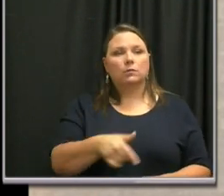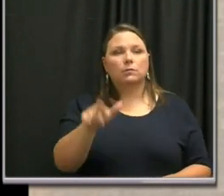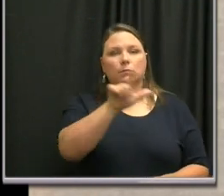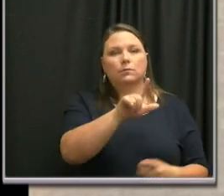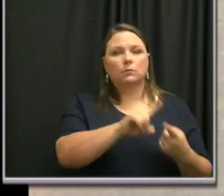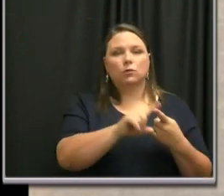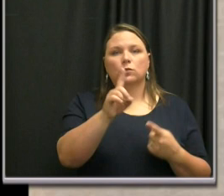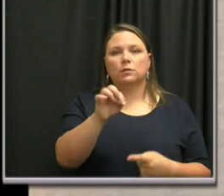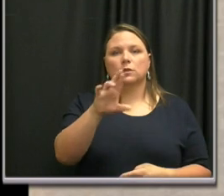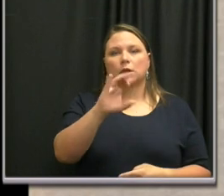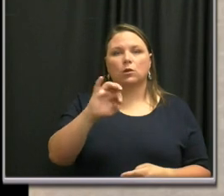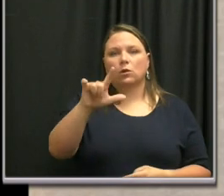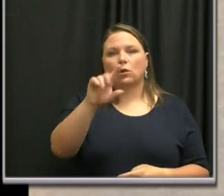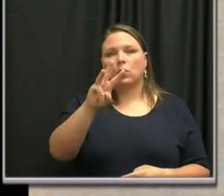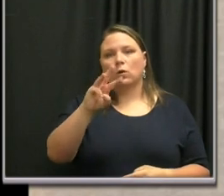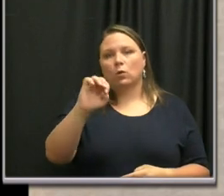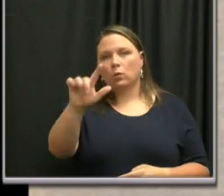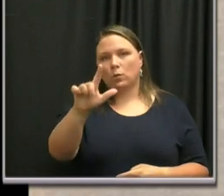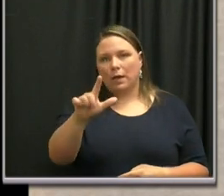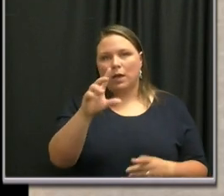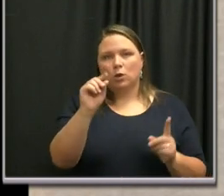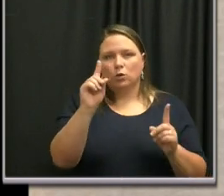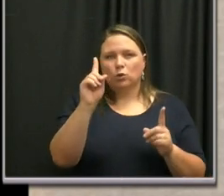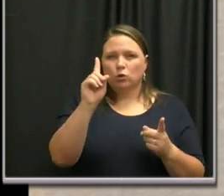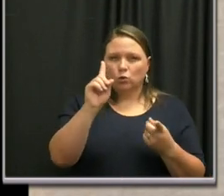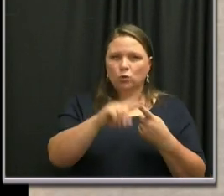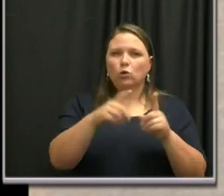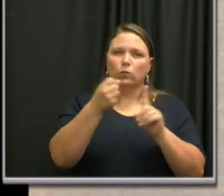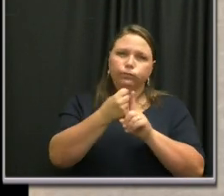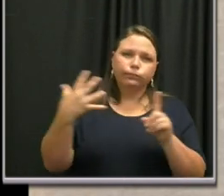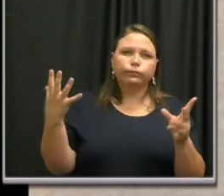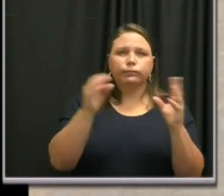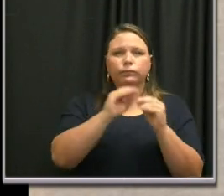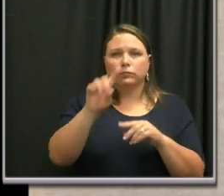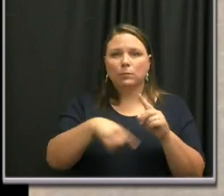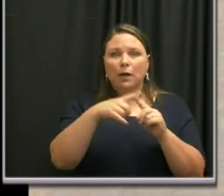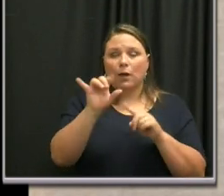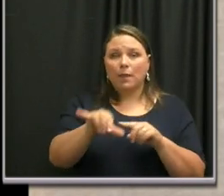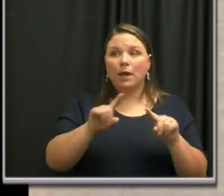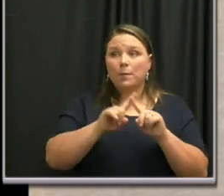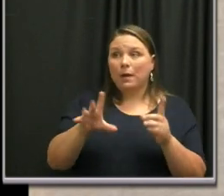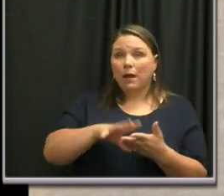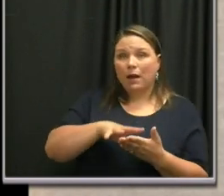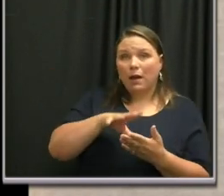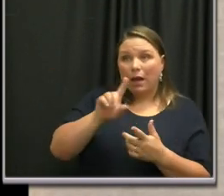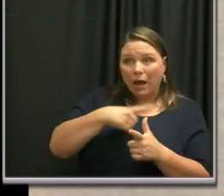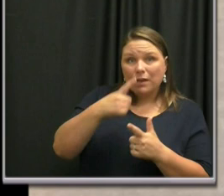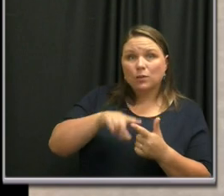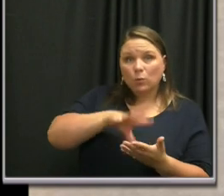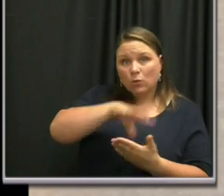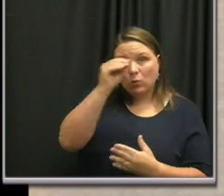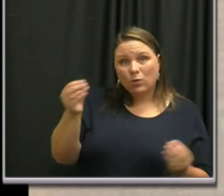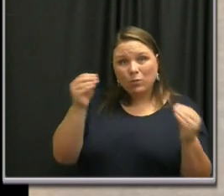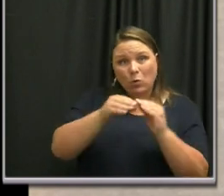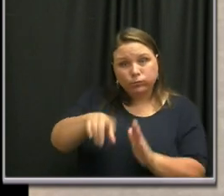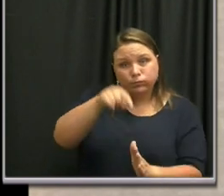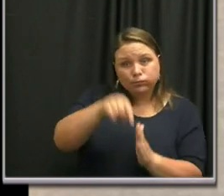in the room there, to maybe give some information. But in short, until we learn more about the masks,